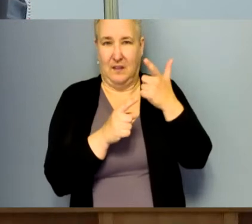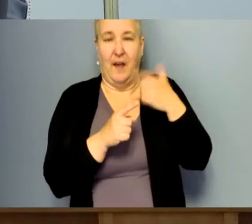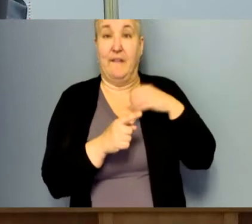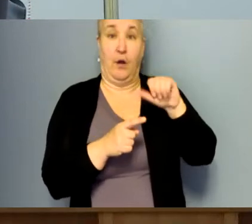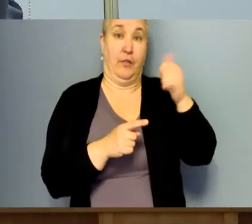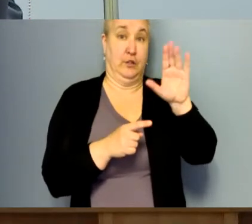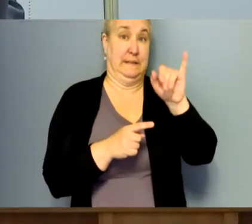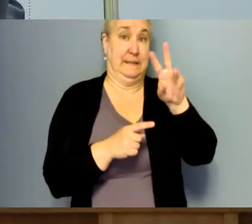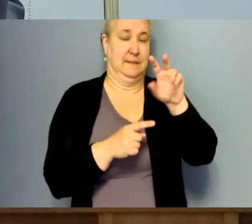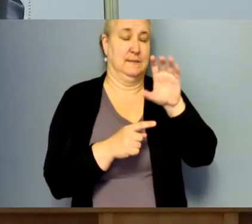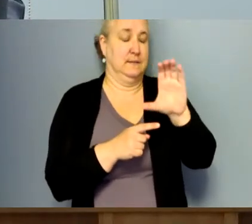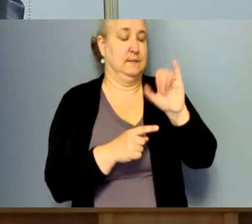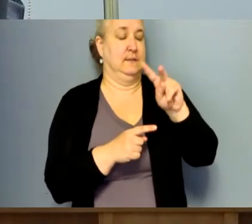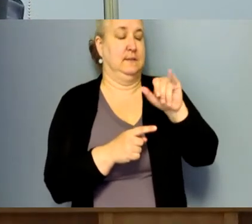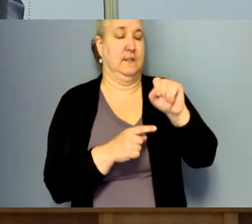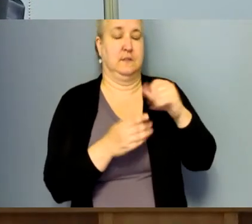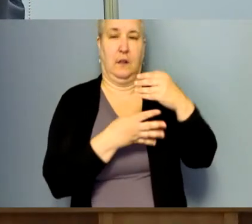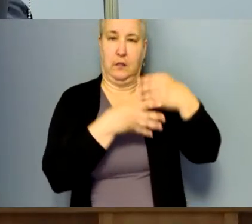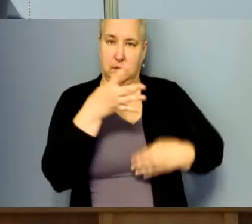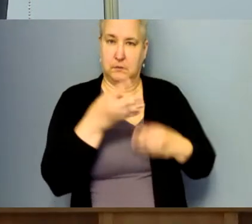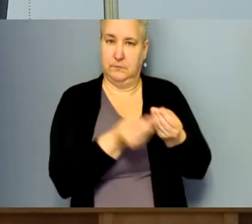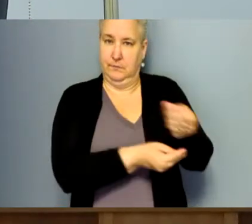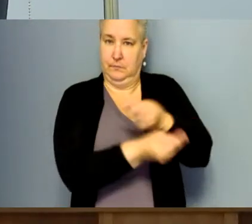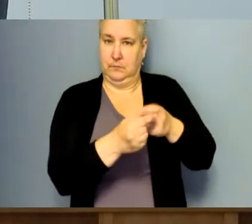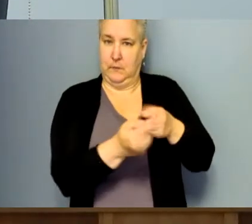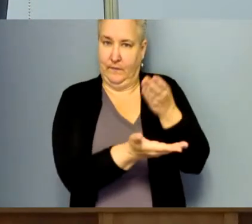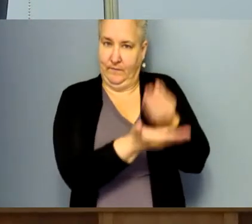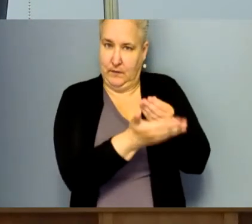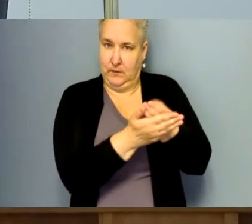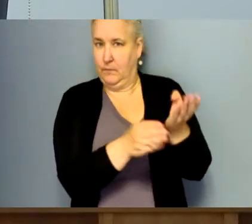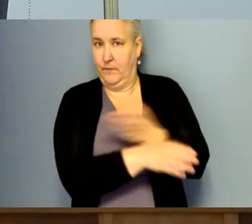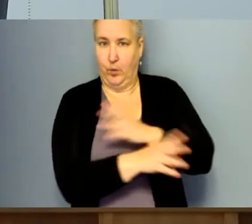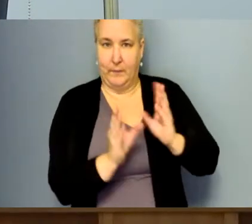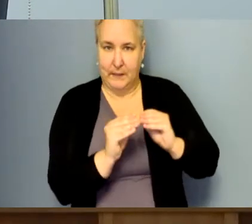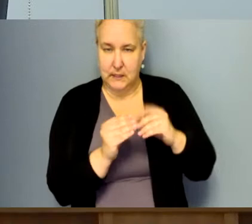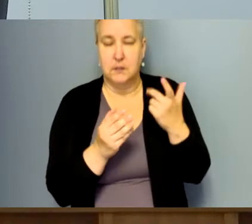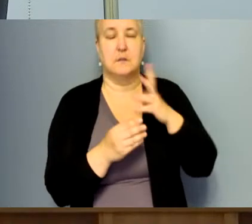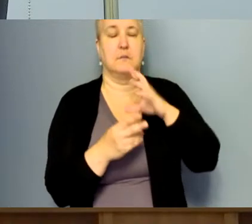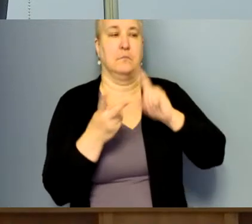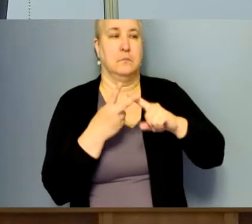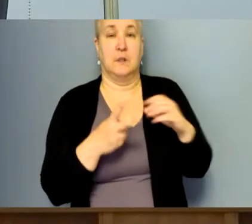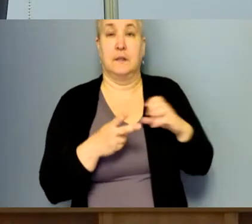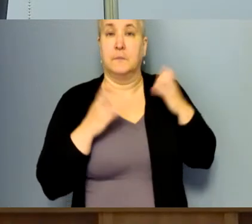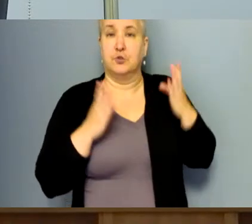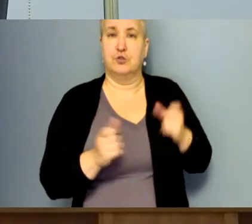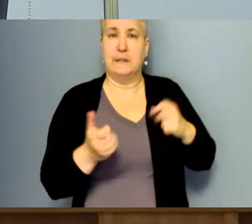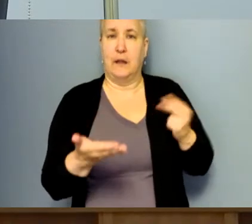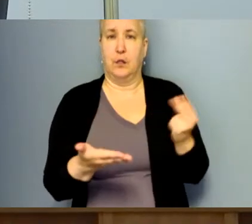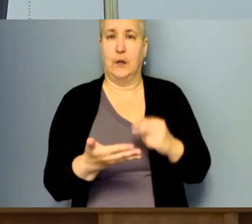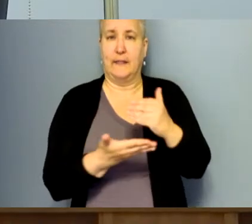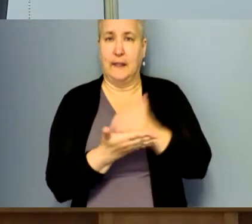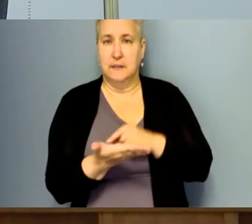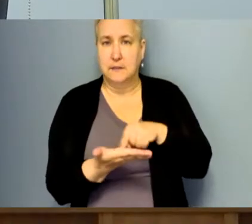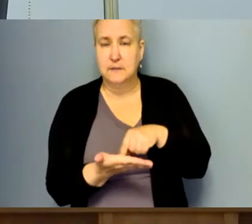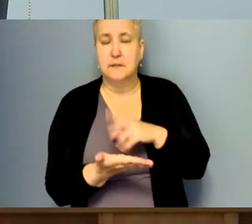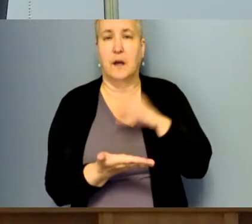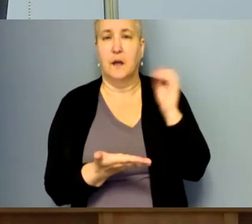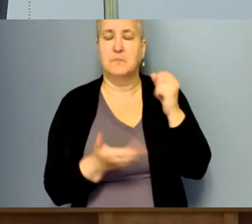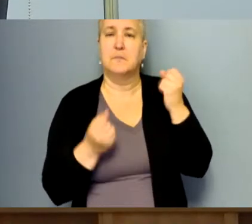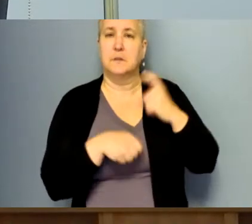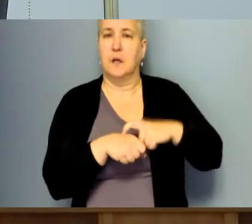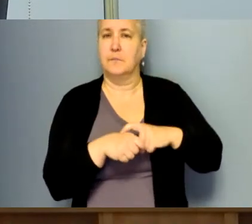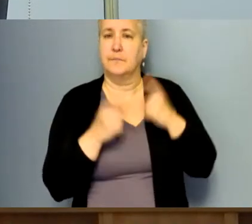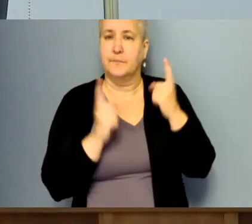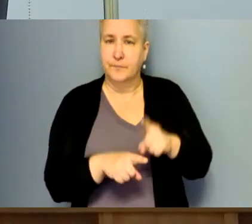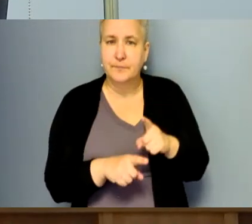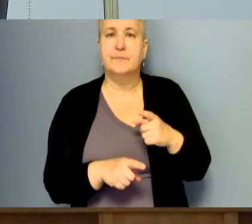that circulated by finance before the meetings, you know, and commissioners can take a look at that list and A lot of times there